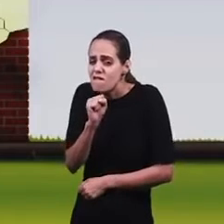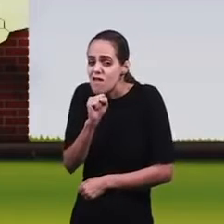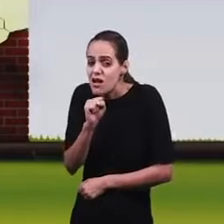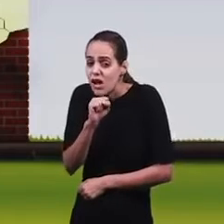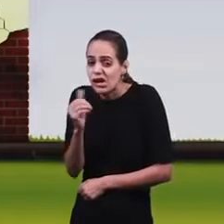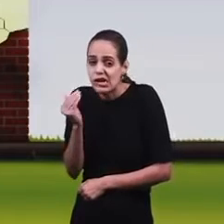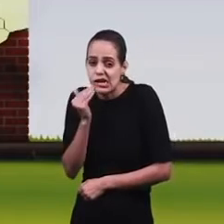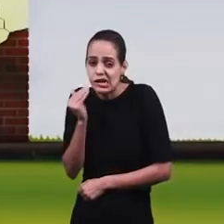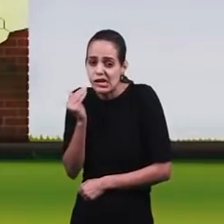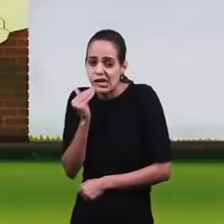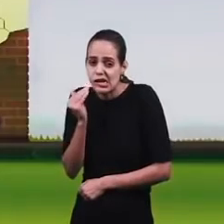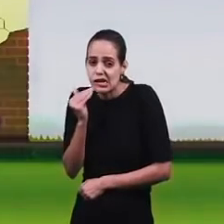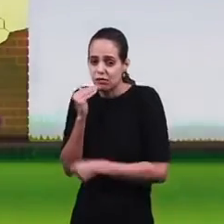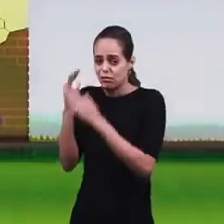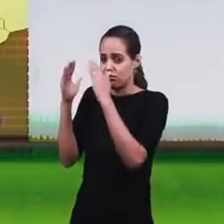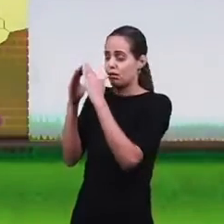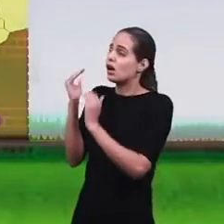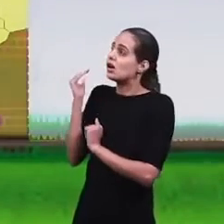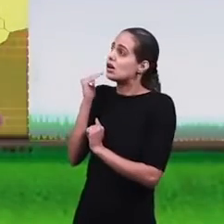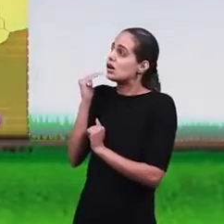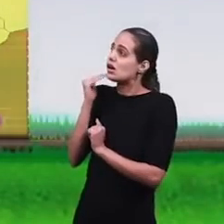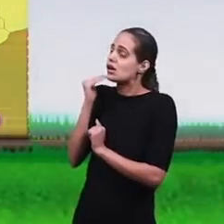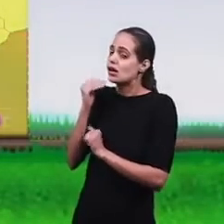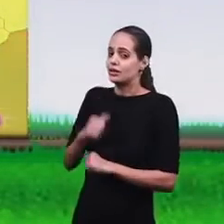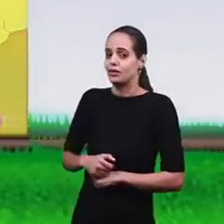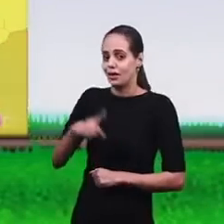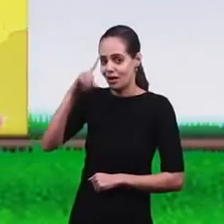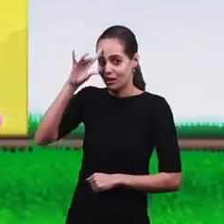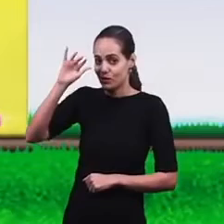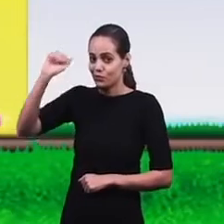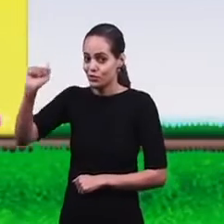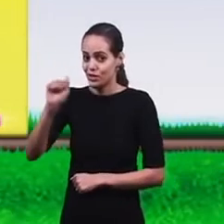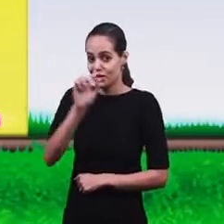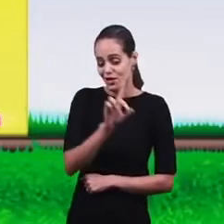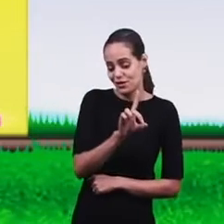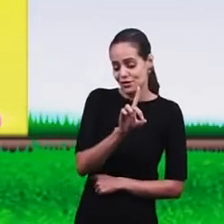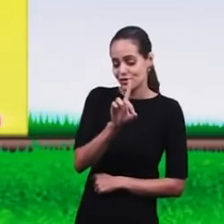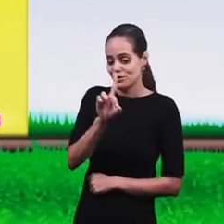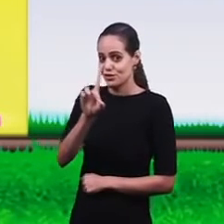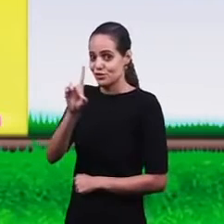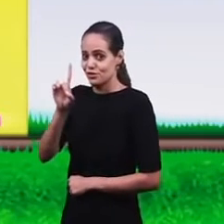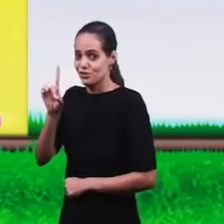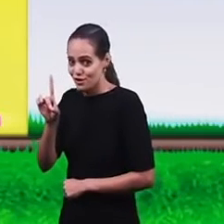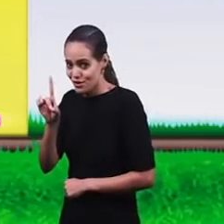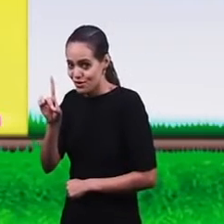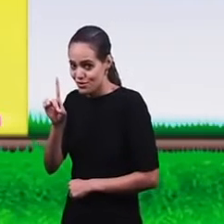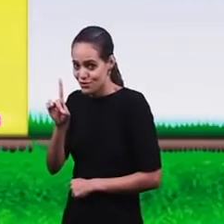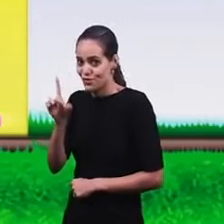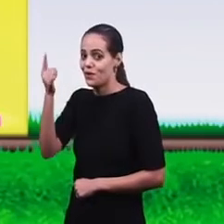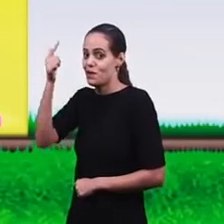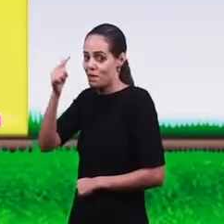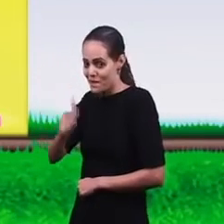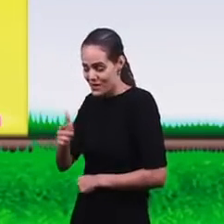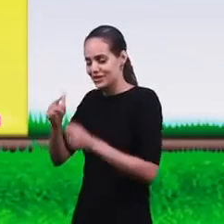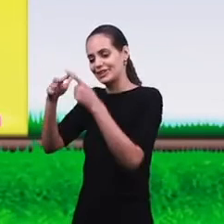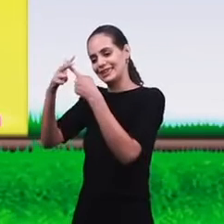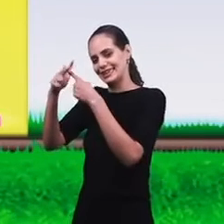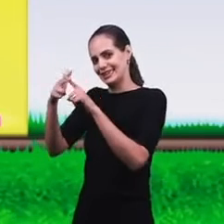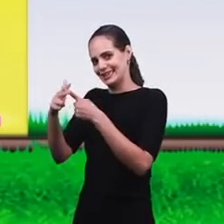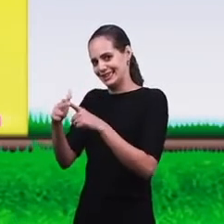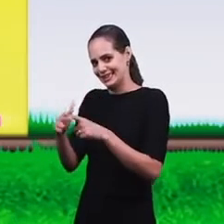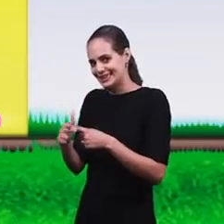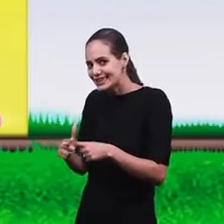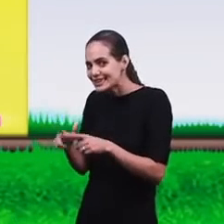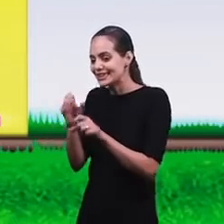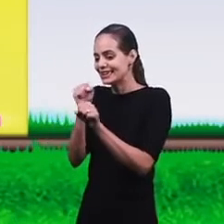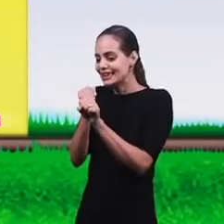day, a worker, a construction worker, or a painter begins to restore the house, and the house